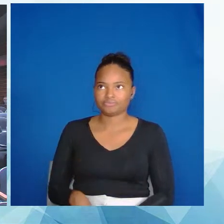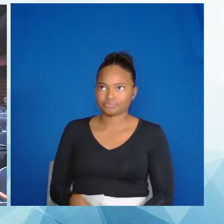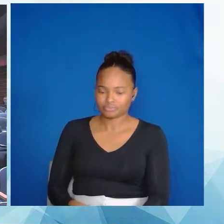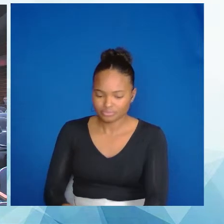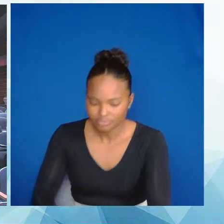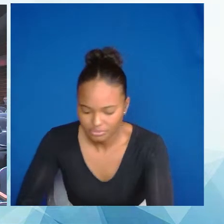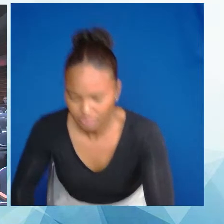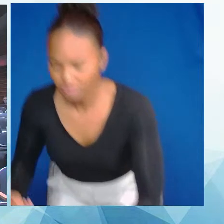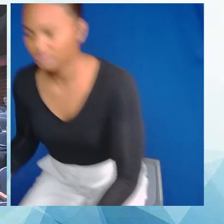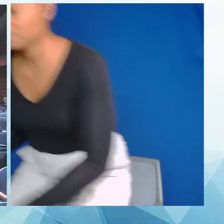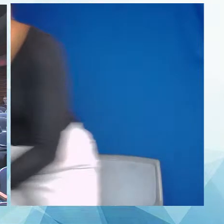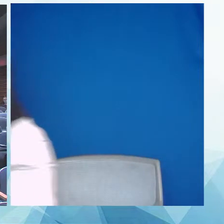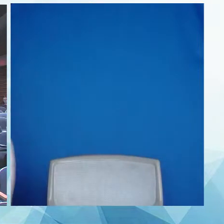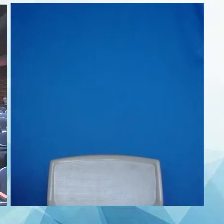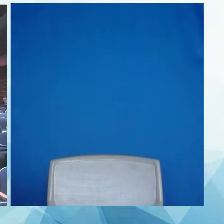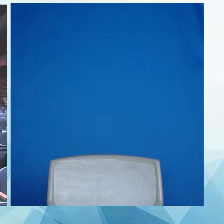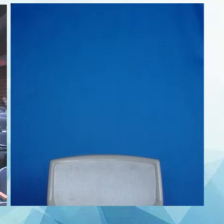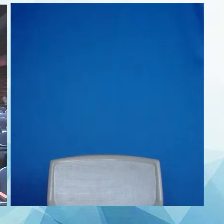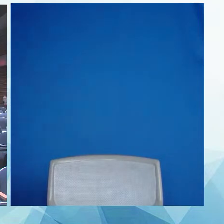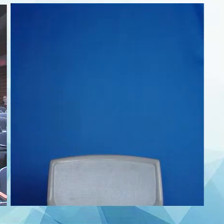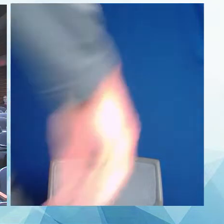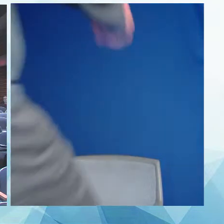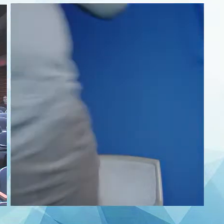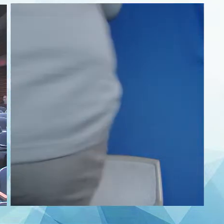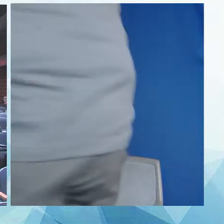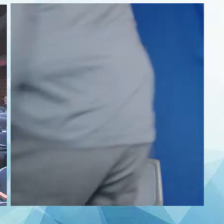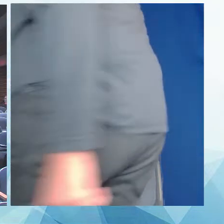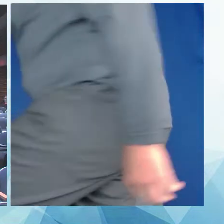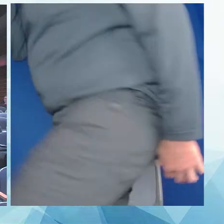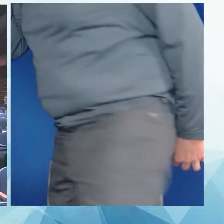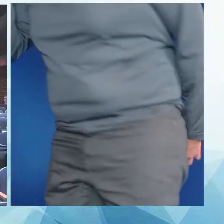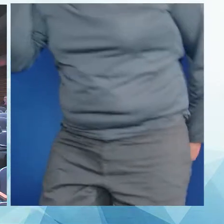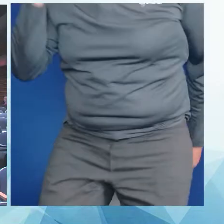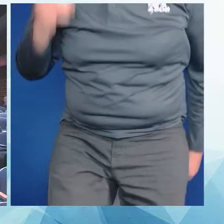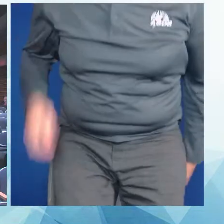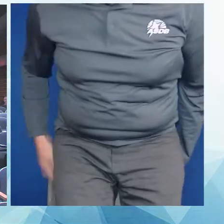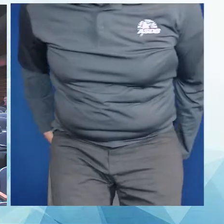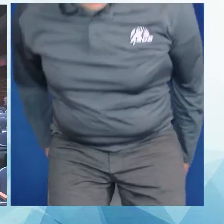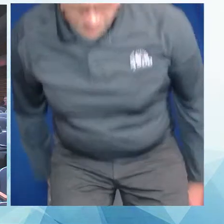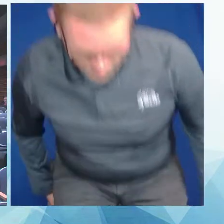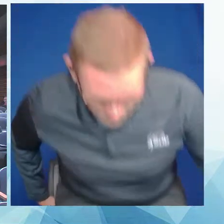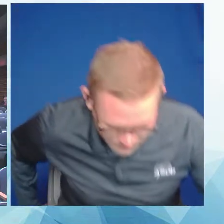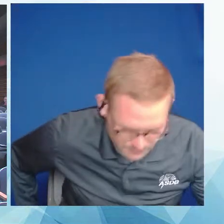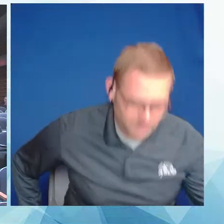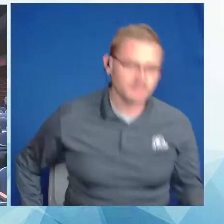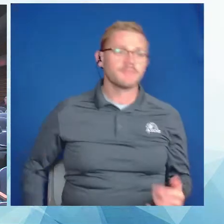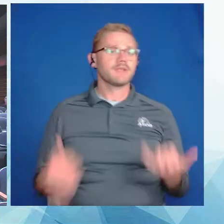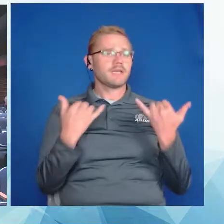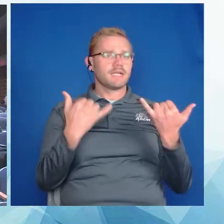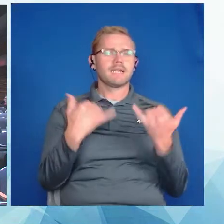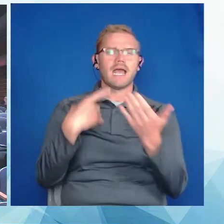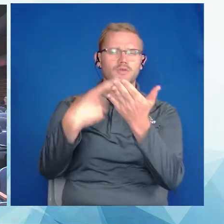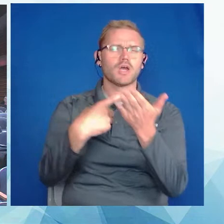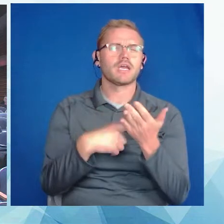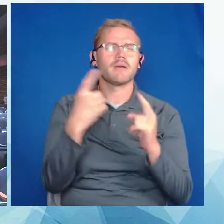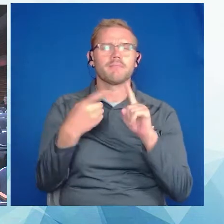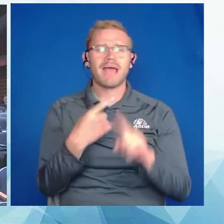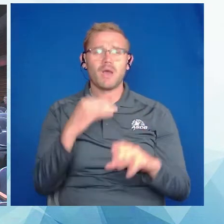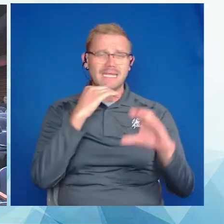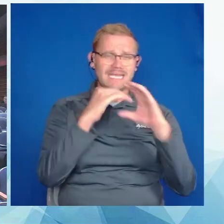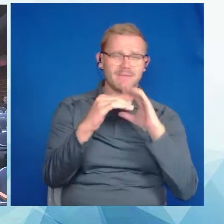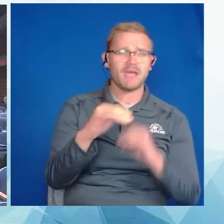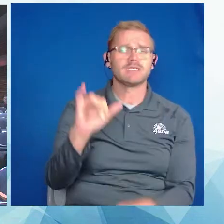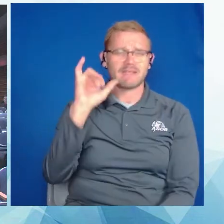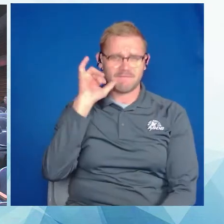want to talk a little bit, and I talked about this briefly a few minutes ago, email and phones. Please, members of the